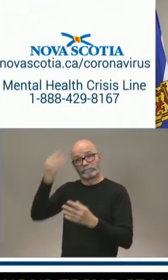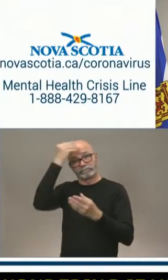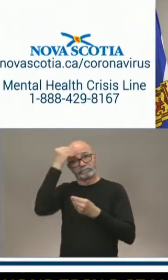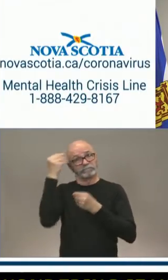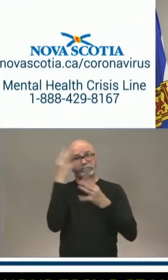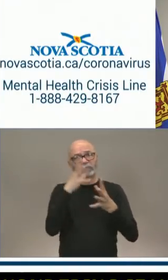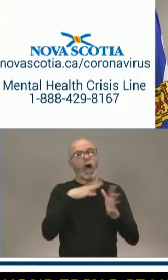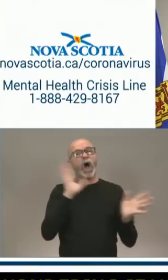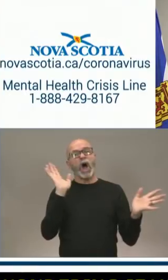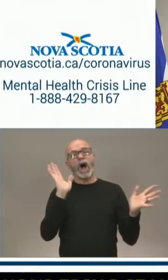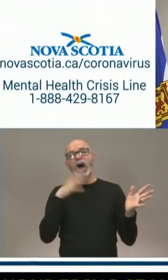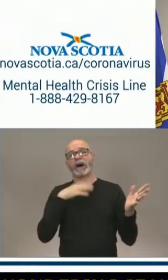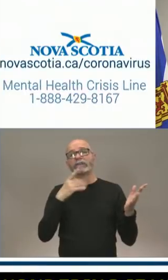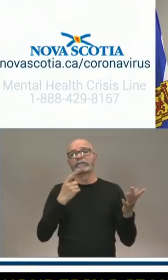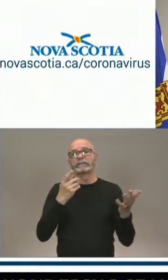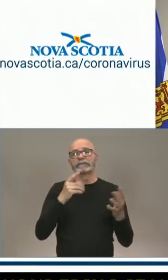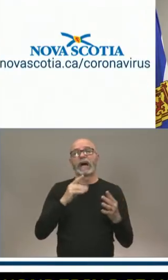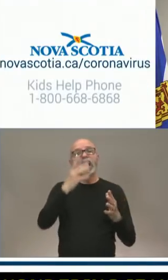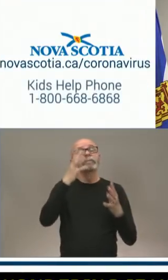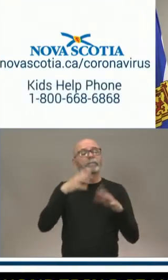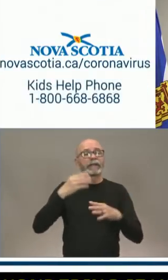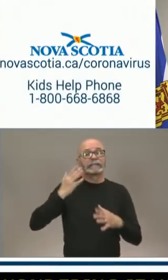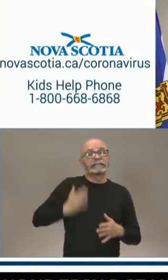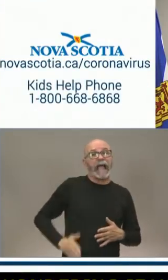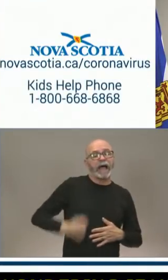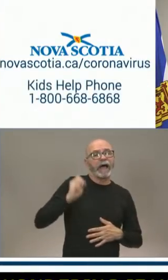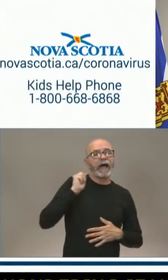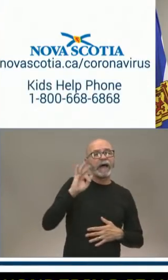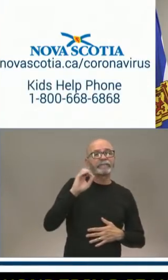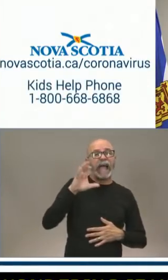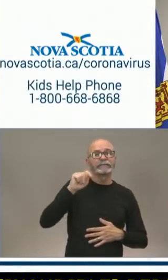through a health care provider?